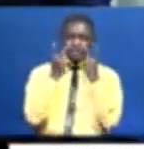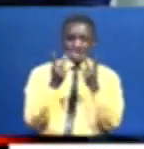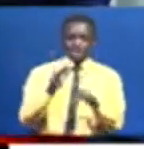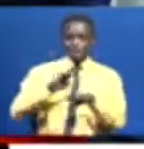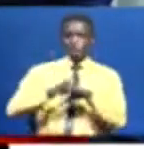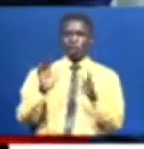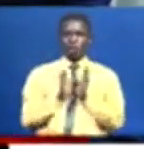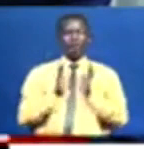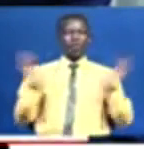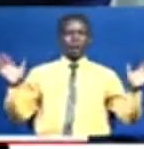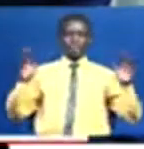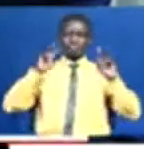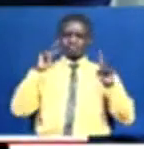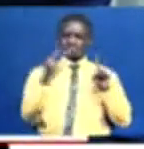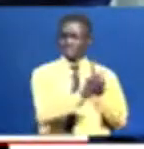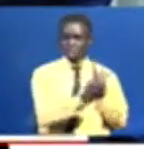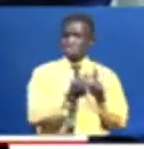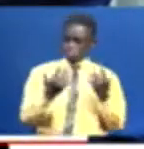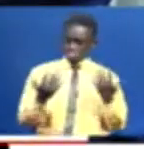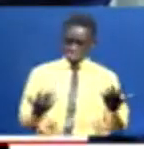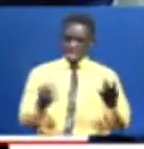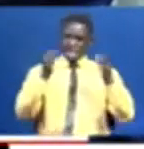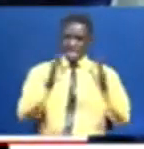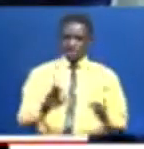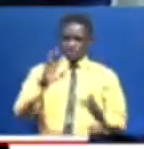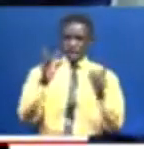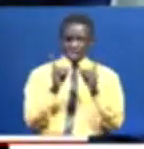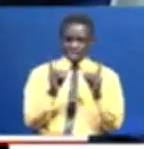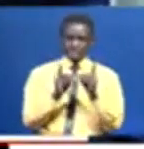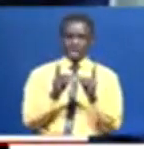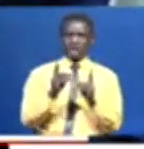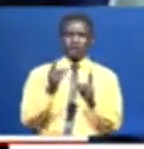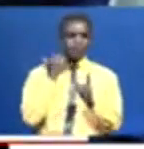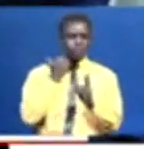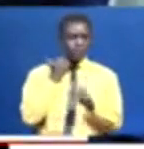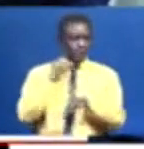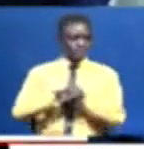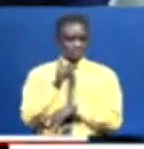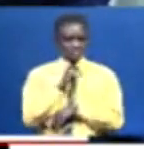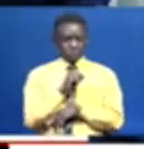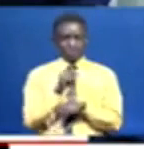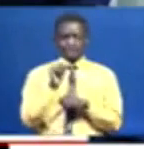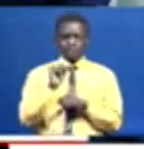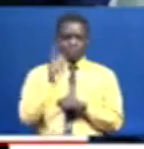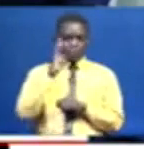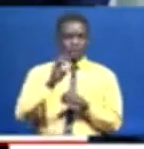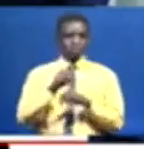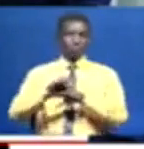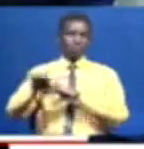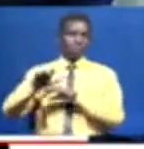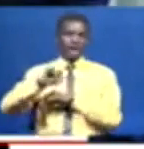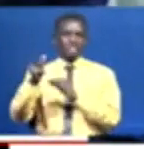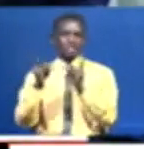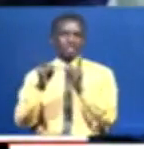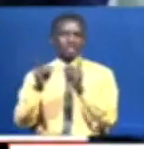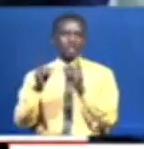really lost. If your data is exfiltrated, it will reside somewhere within the digital space, within the internet, and that's why there's